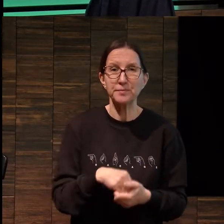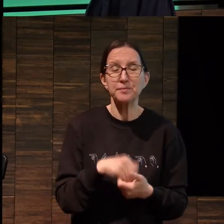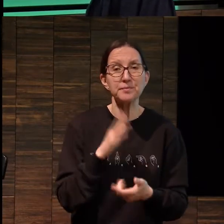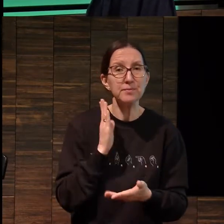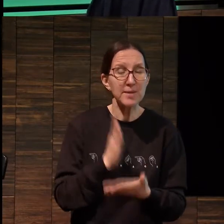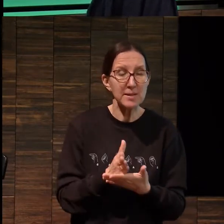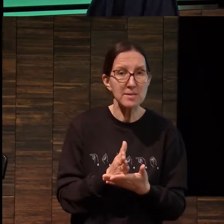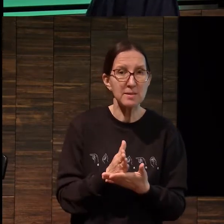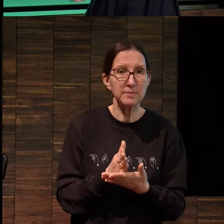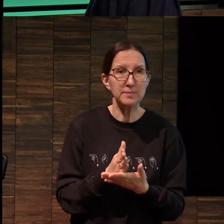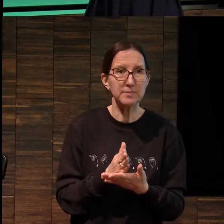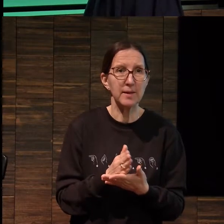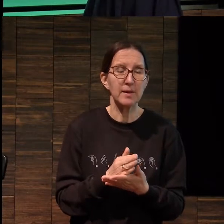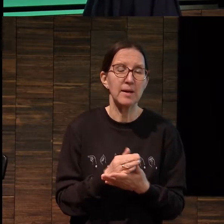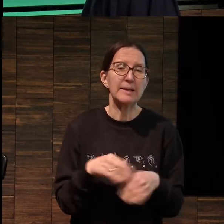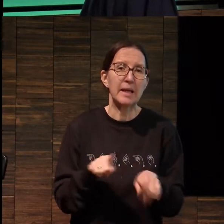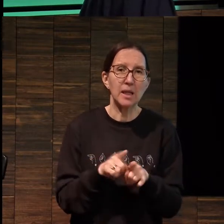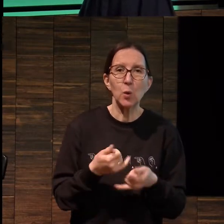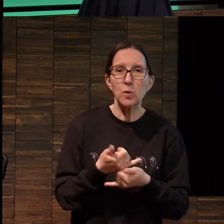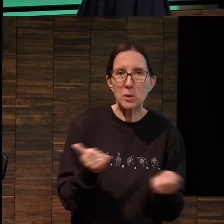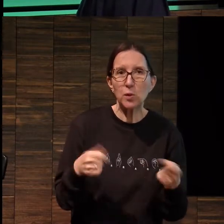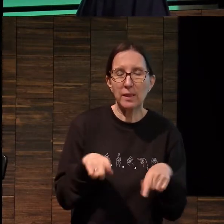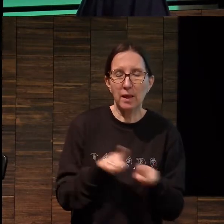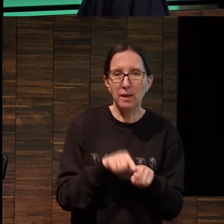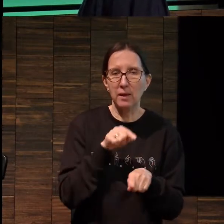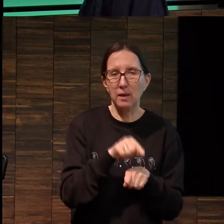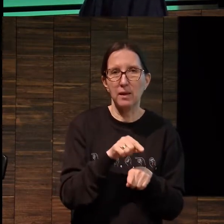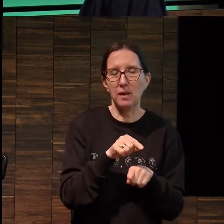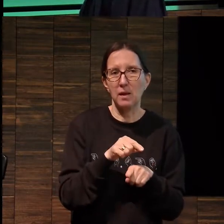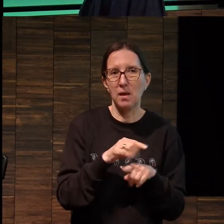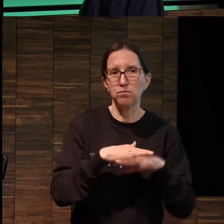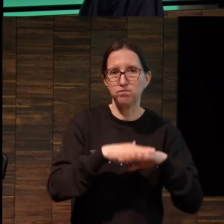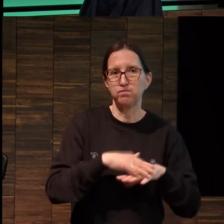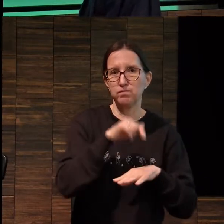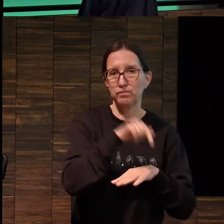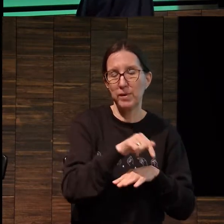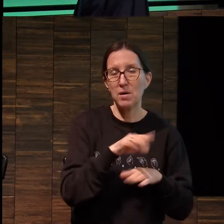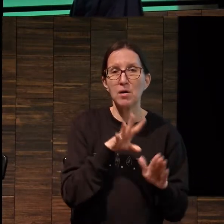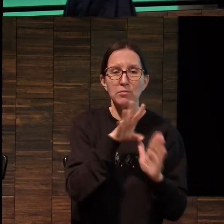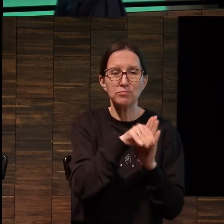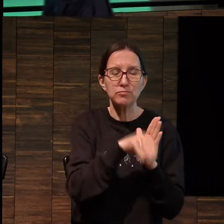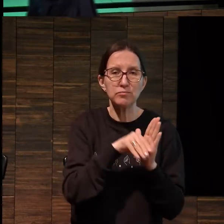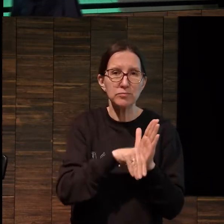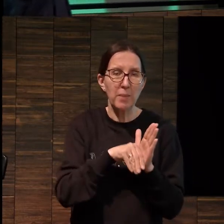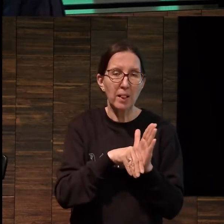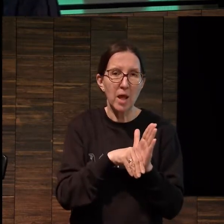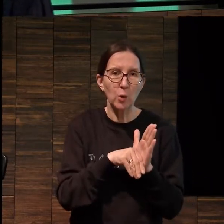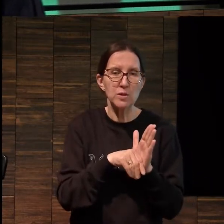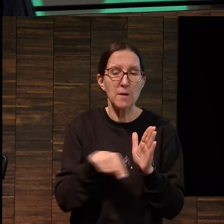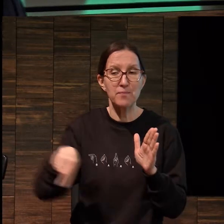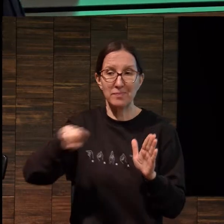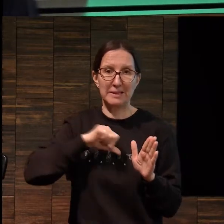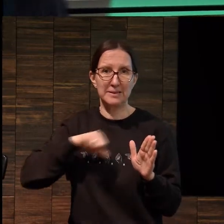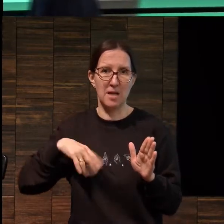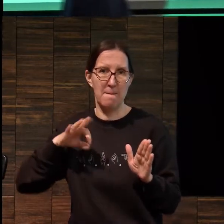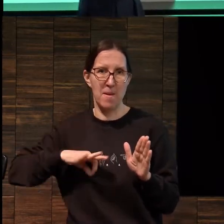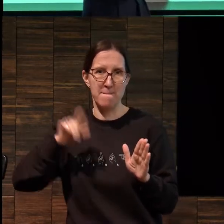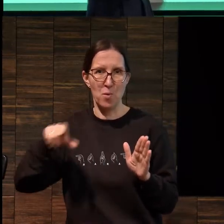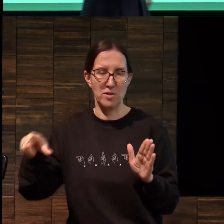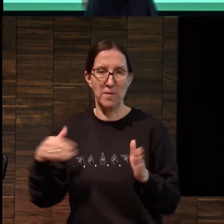I have already spoken about alternative texts. What matters here is that there are platforms and